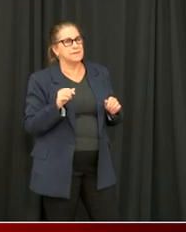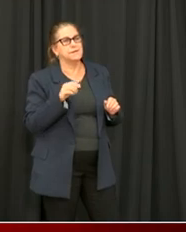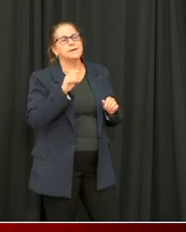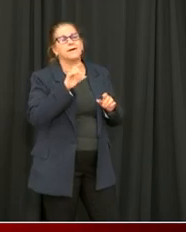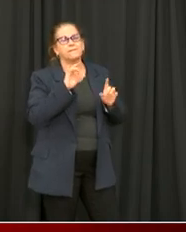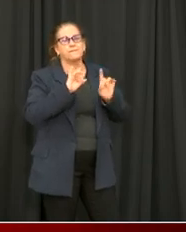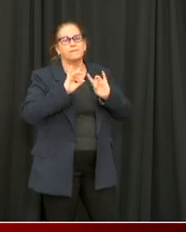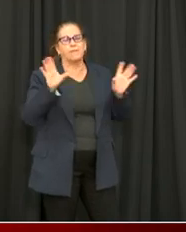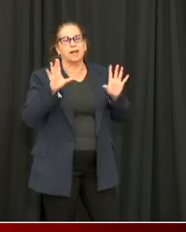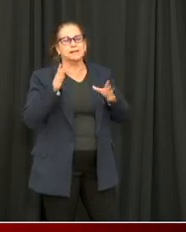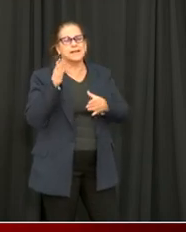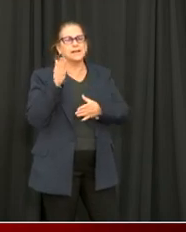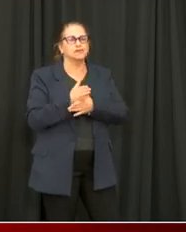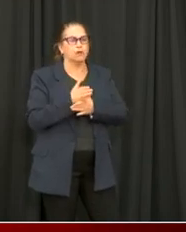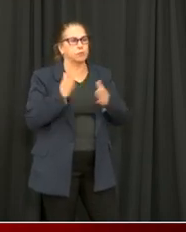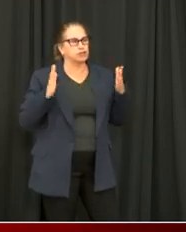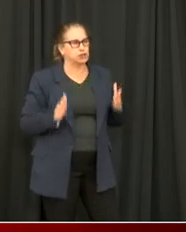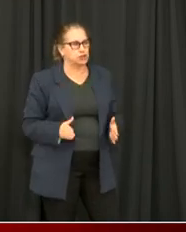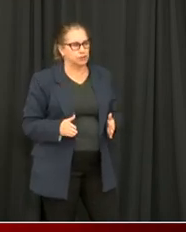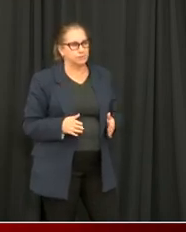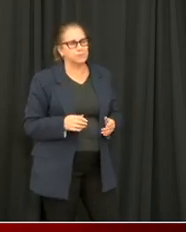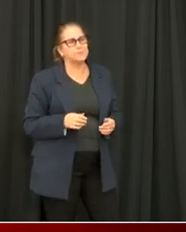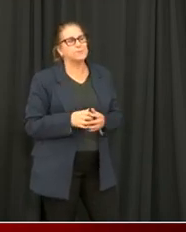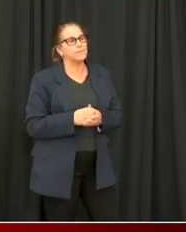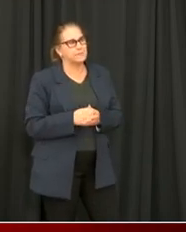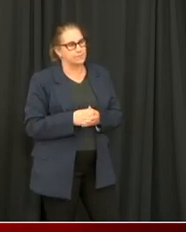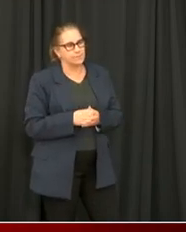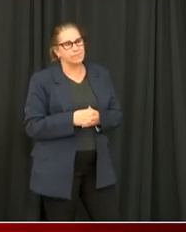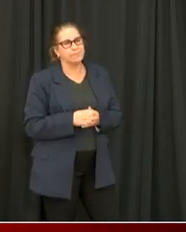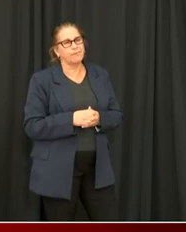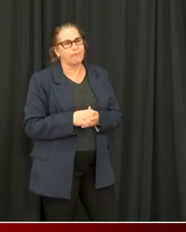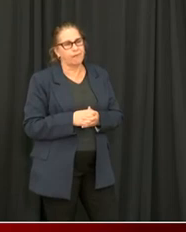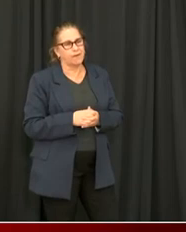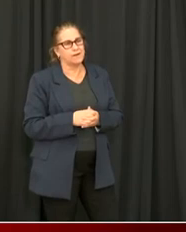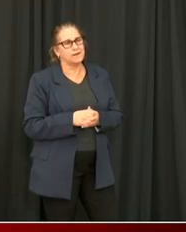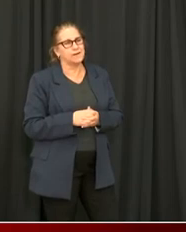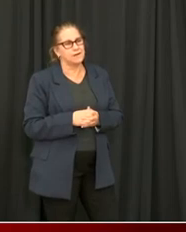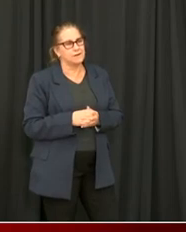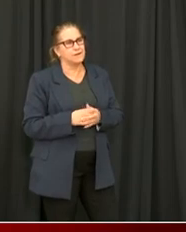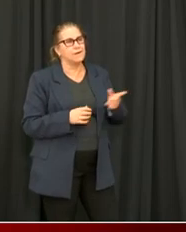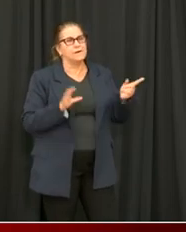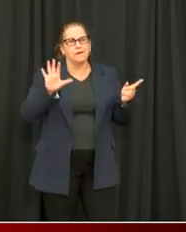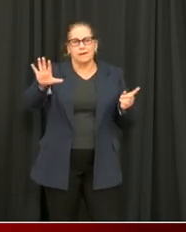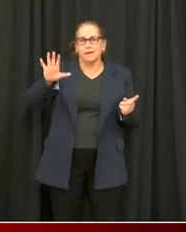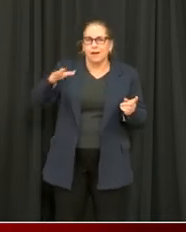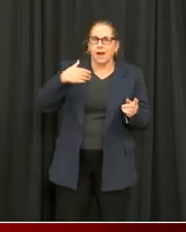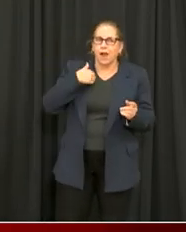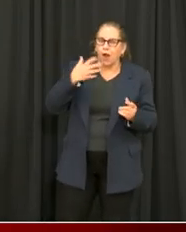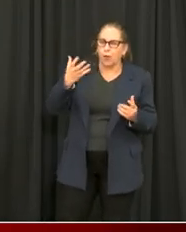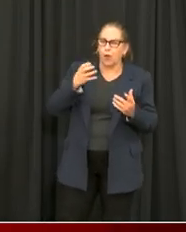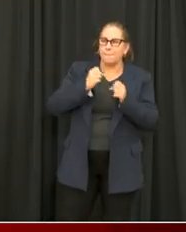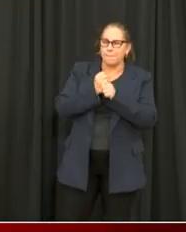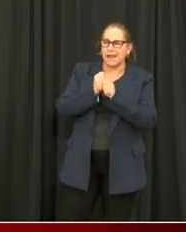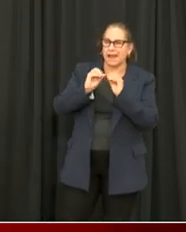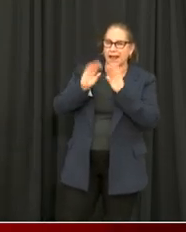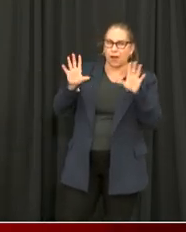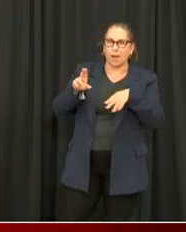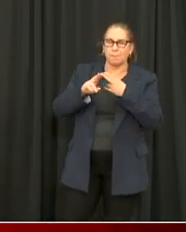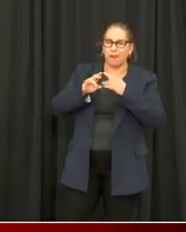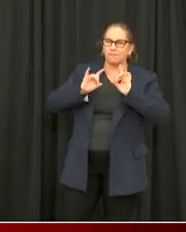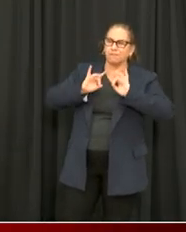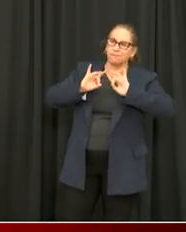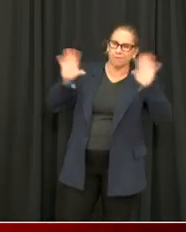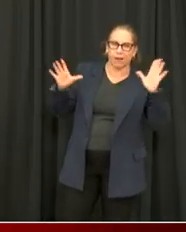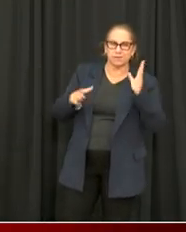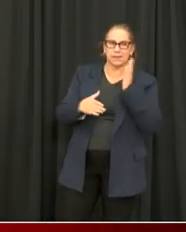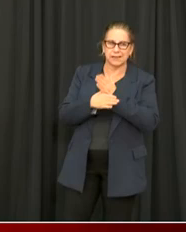many programs that have less. And let me be clear about violence interruption. I think we are level to what